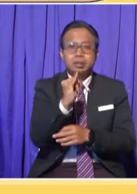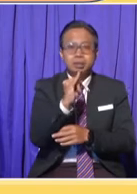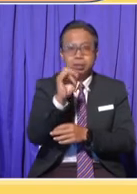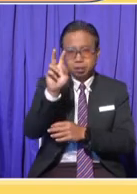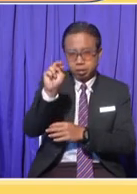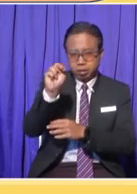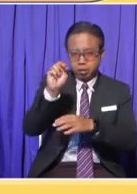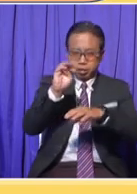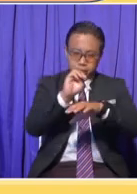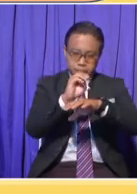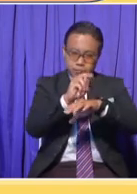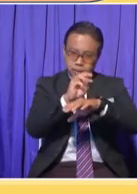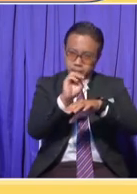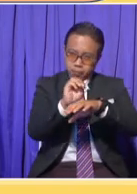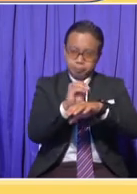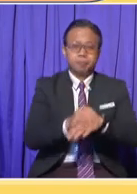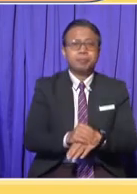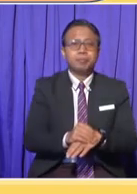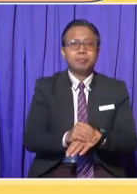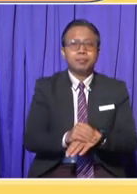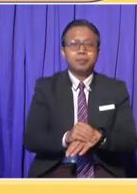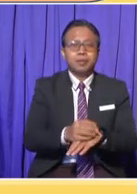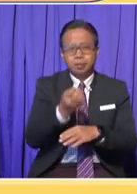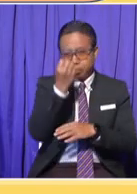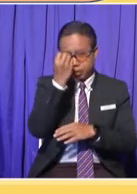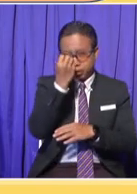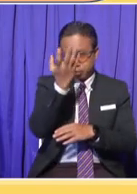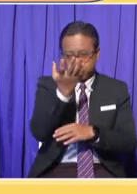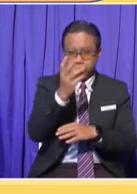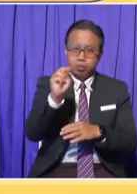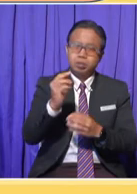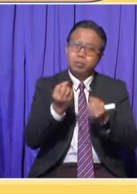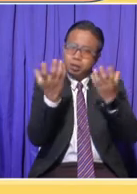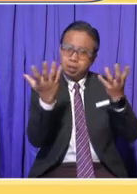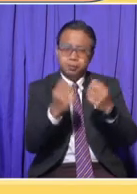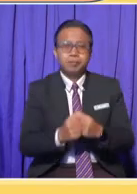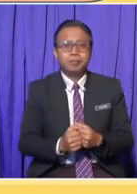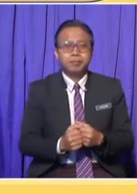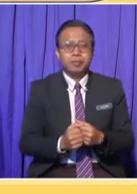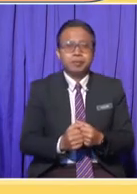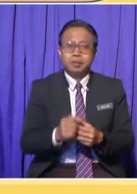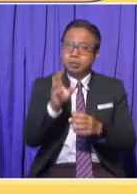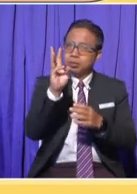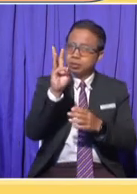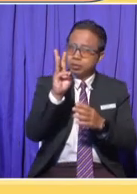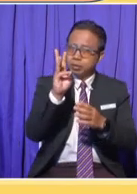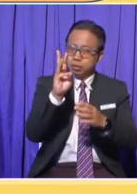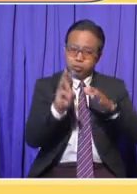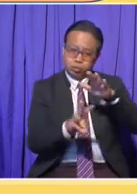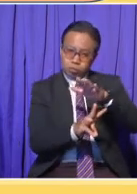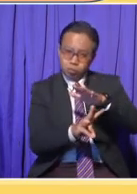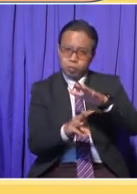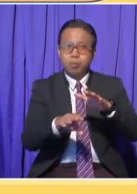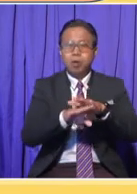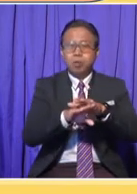numerator, which is how many parts we are talking about. And 6 is denominator, which